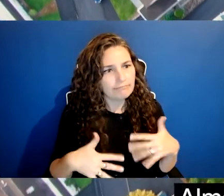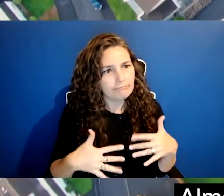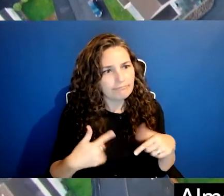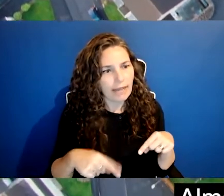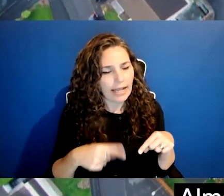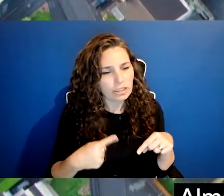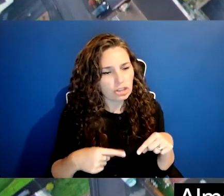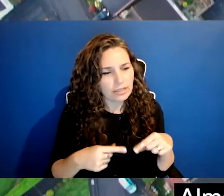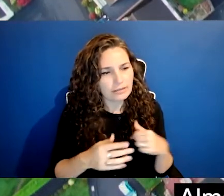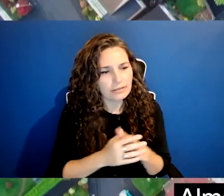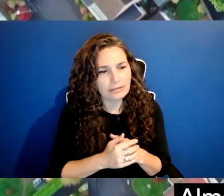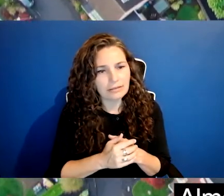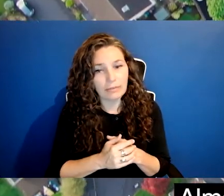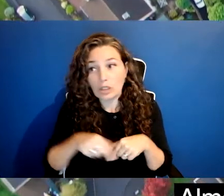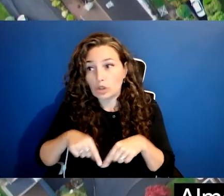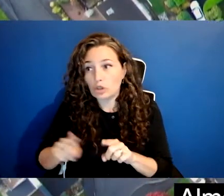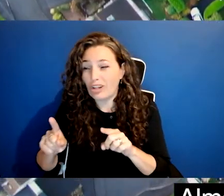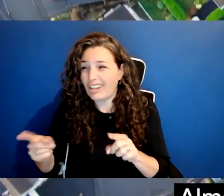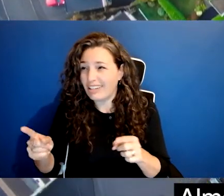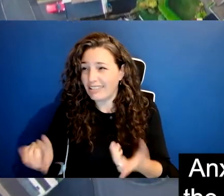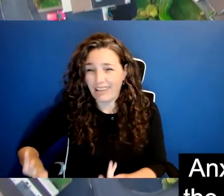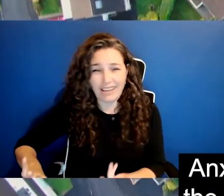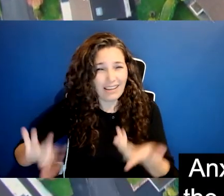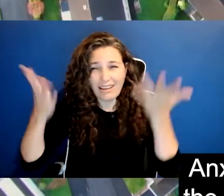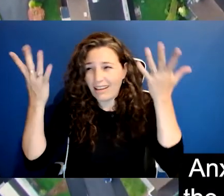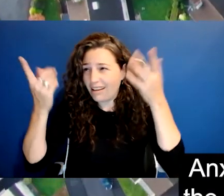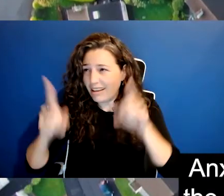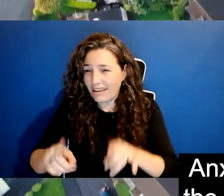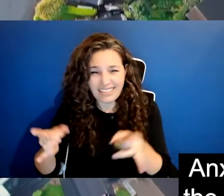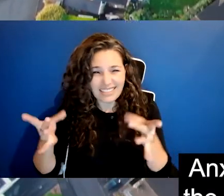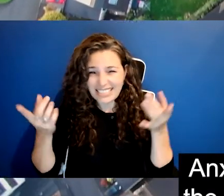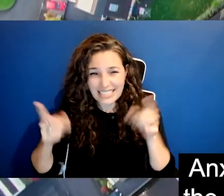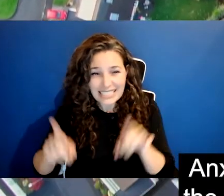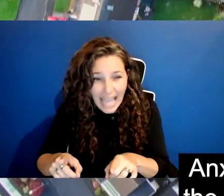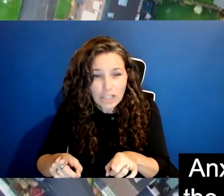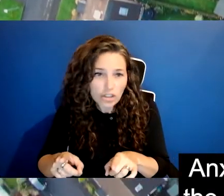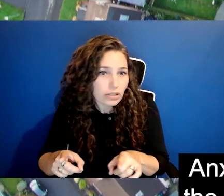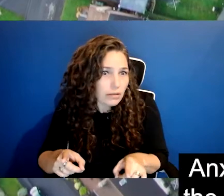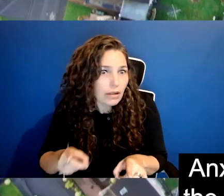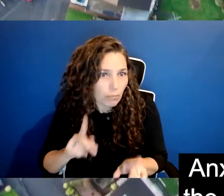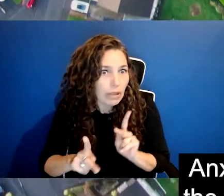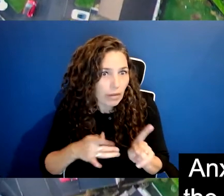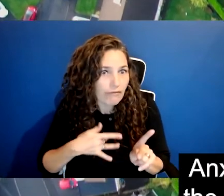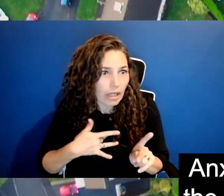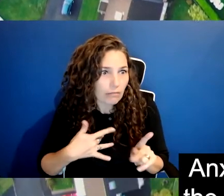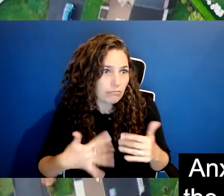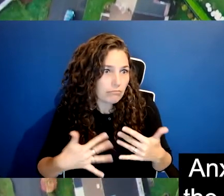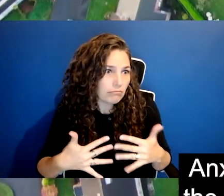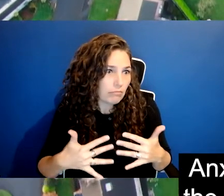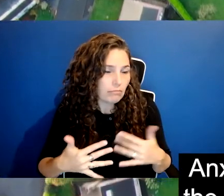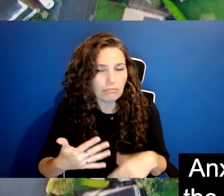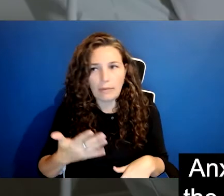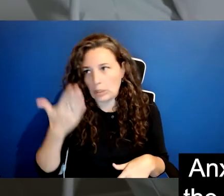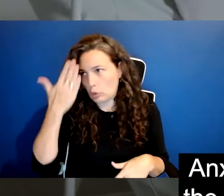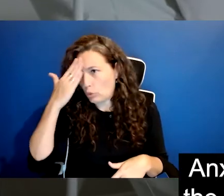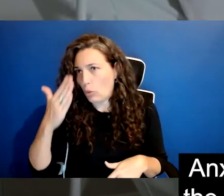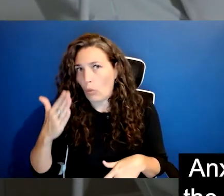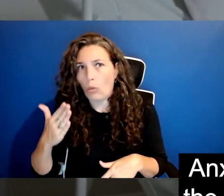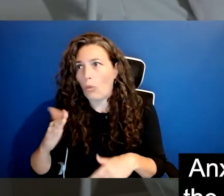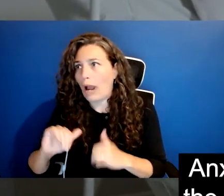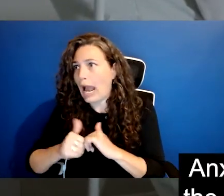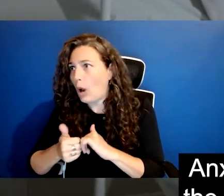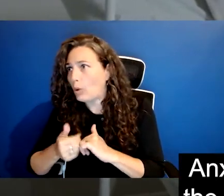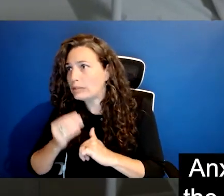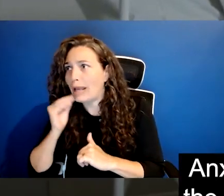Almost everyone feels anxiety during disasters. Anxiety can be because of not knowing about the state of your home,